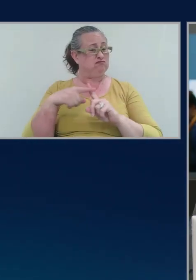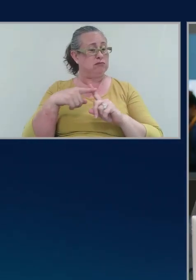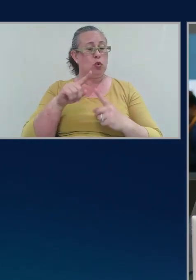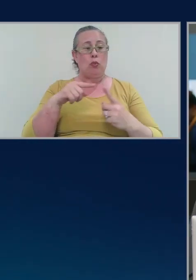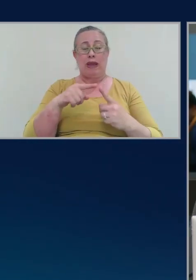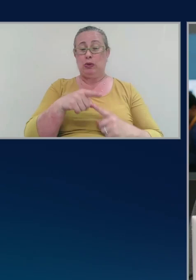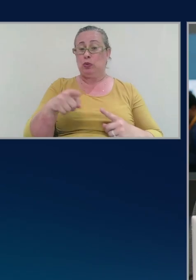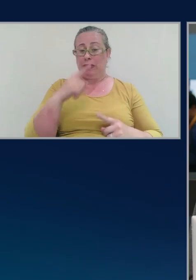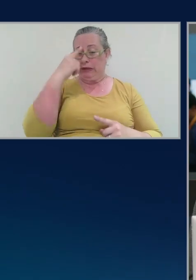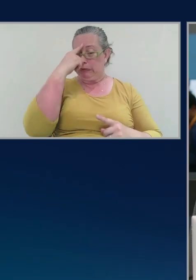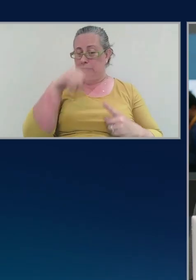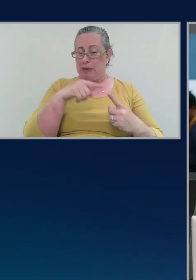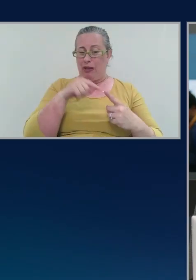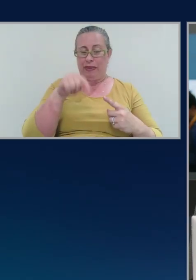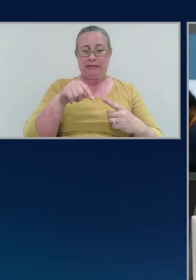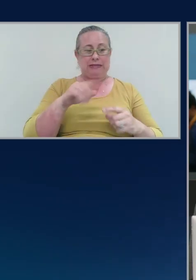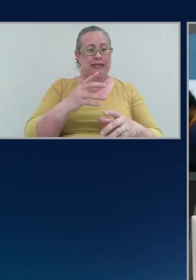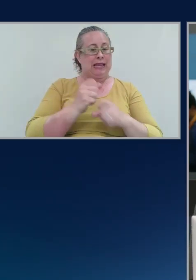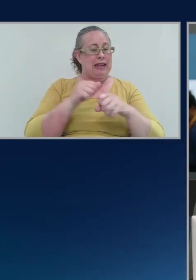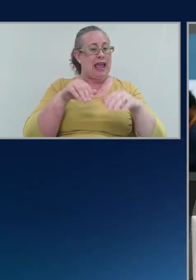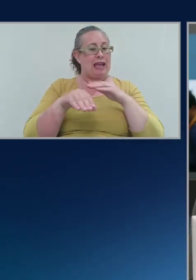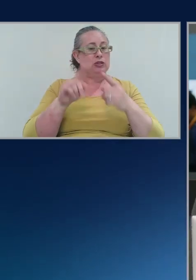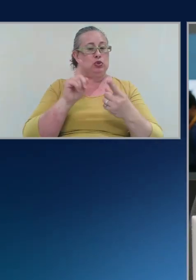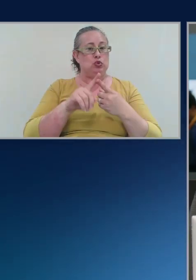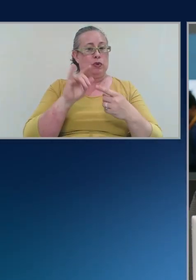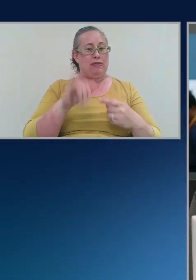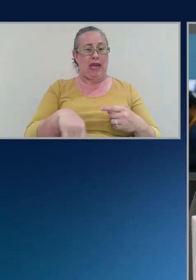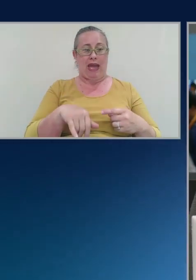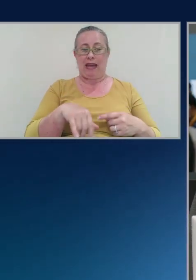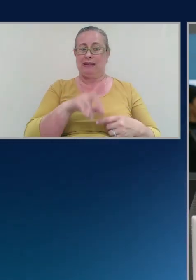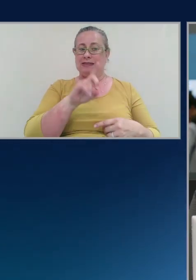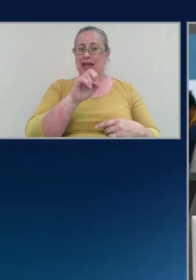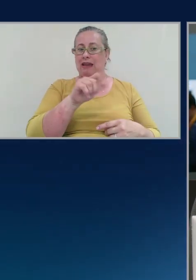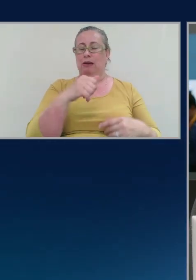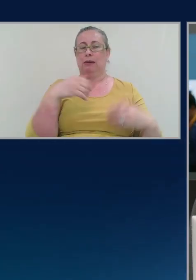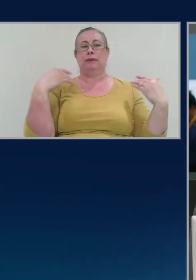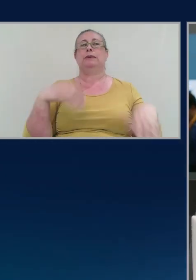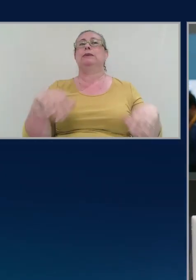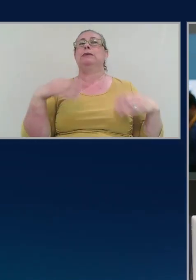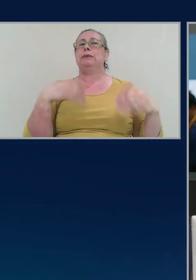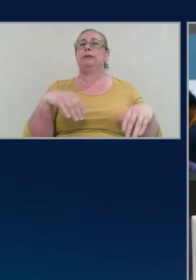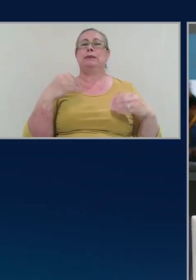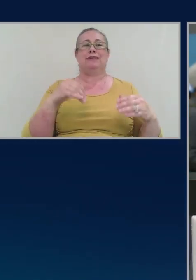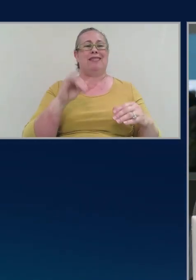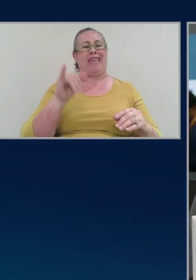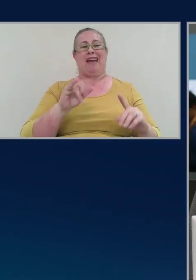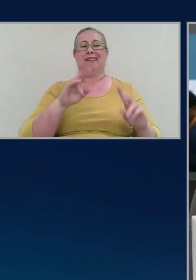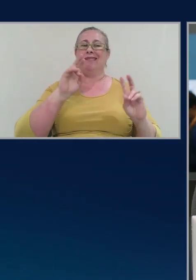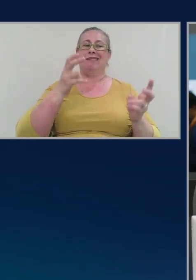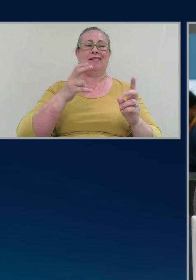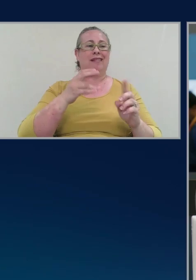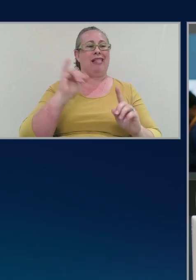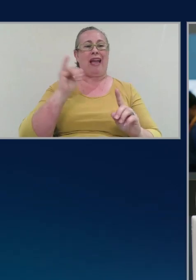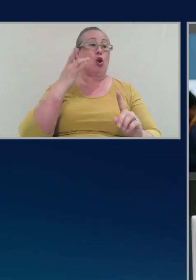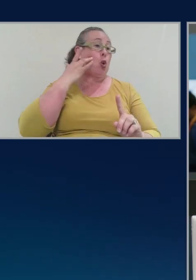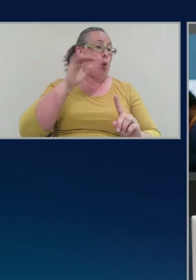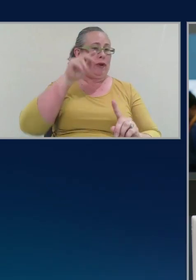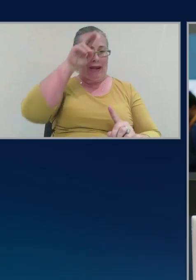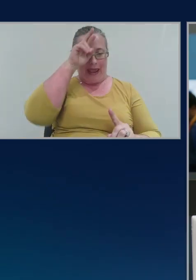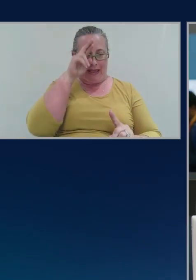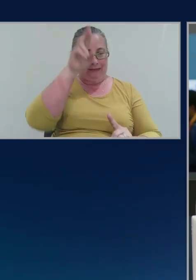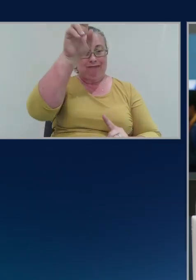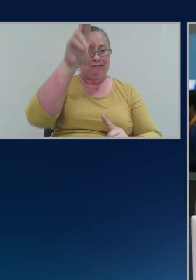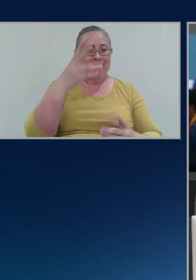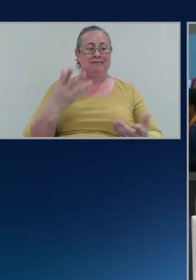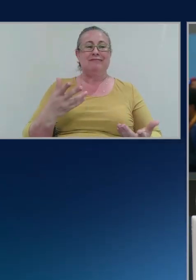it, getting access to that long-tail data is sort of like, the golden acorn, right? Yeah. It's really what people are